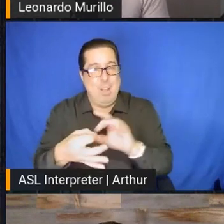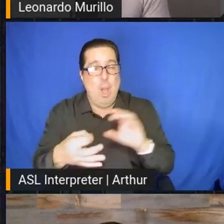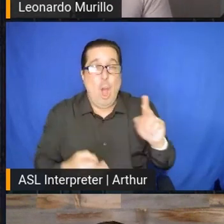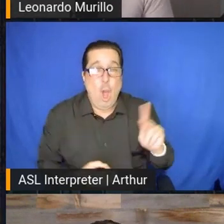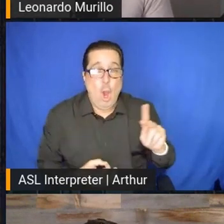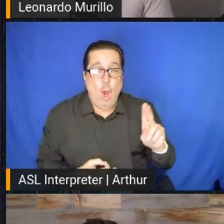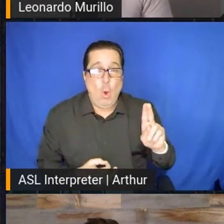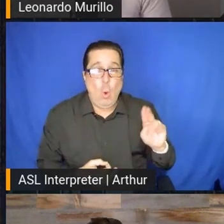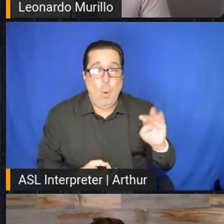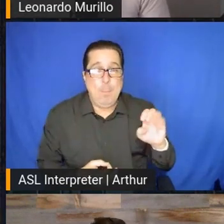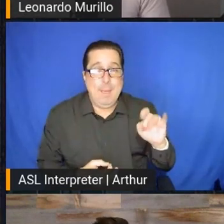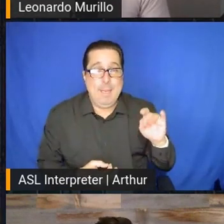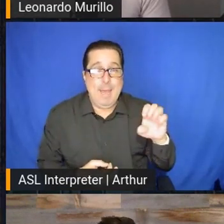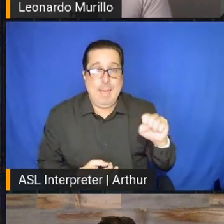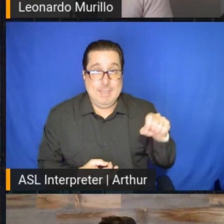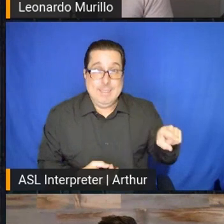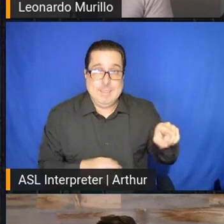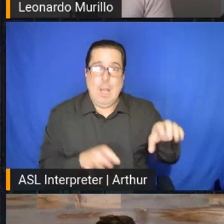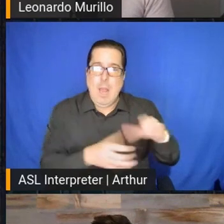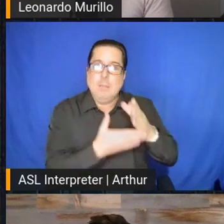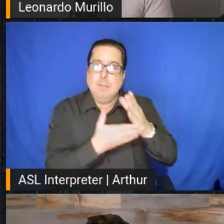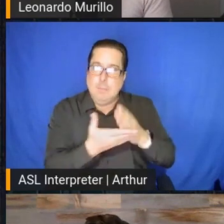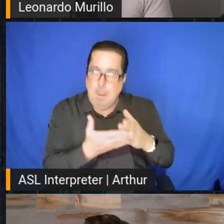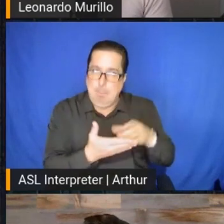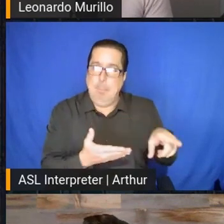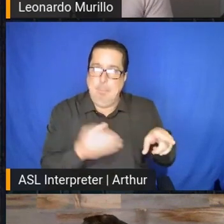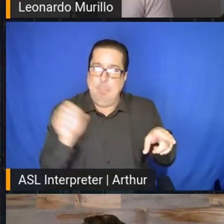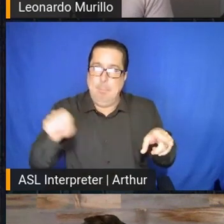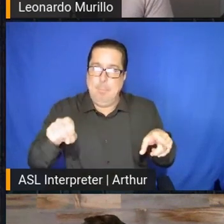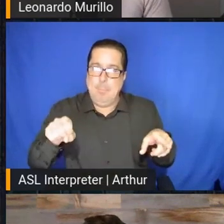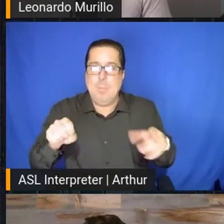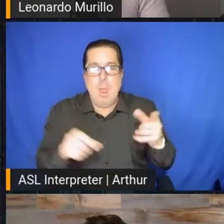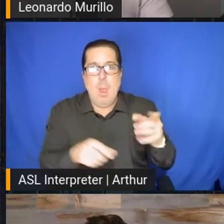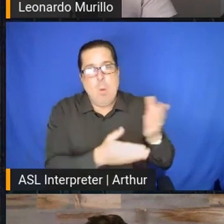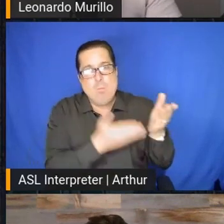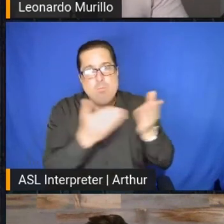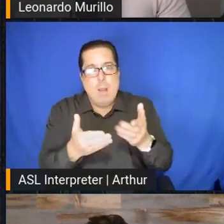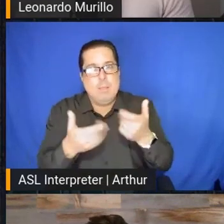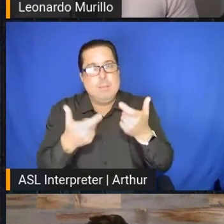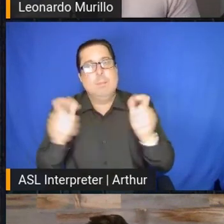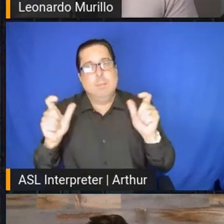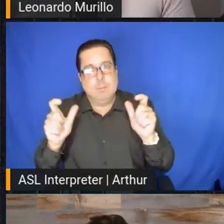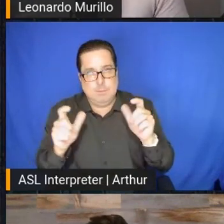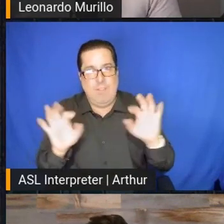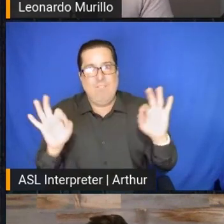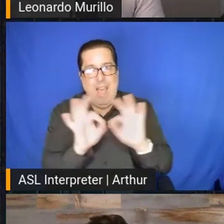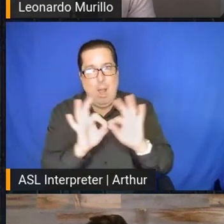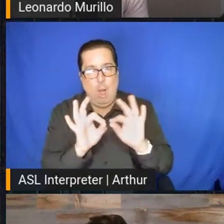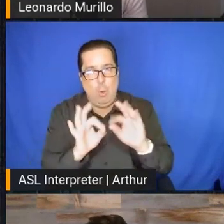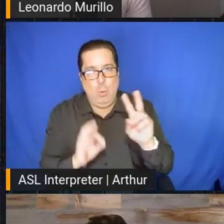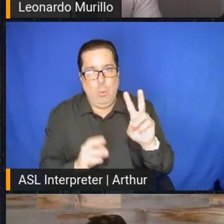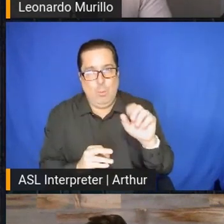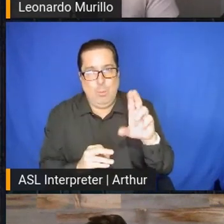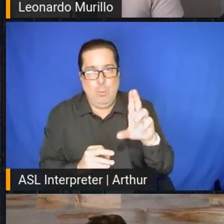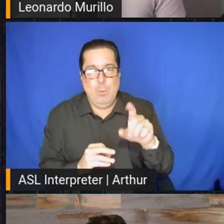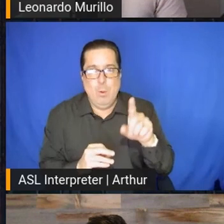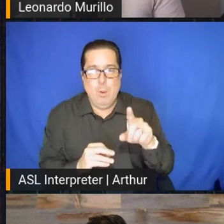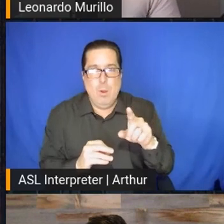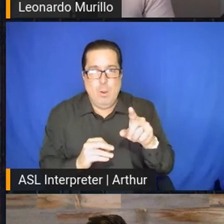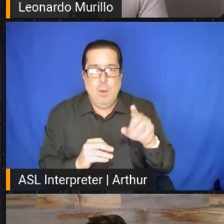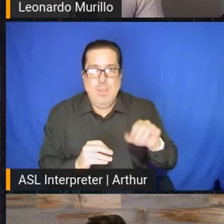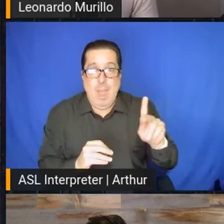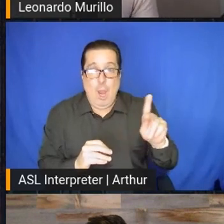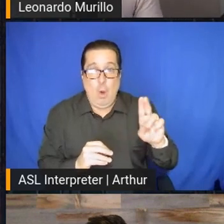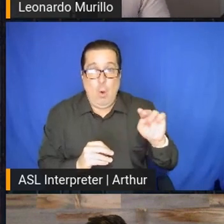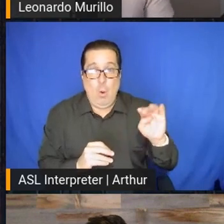why Weave GitOps is brings so much value on top of Kubernetes, because